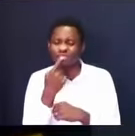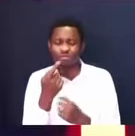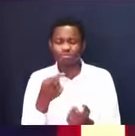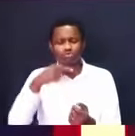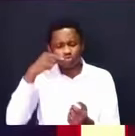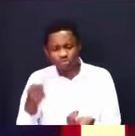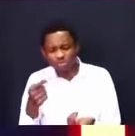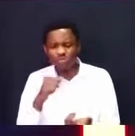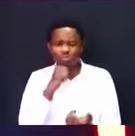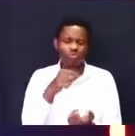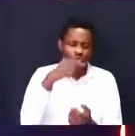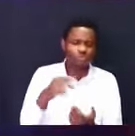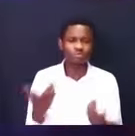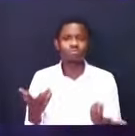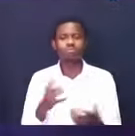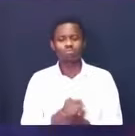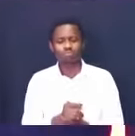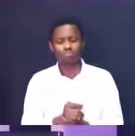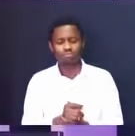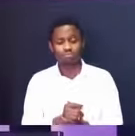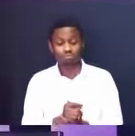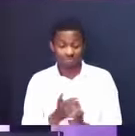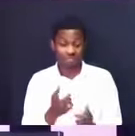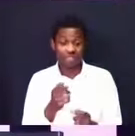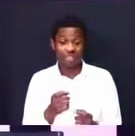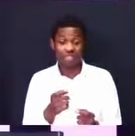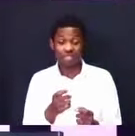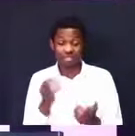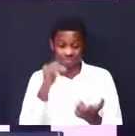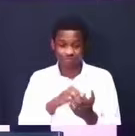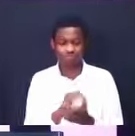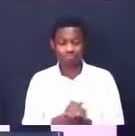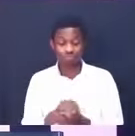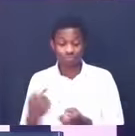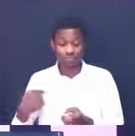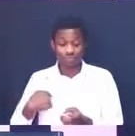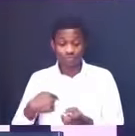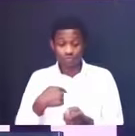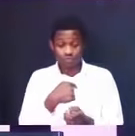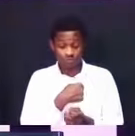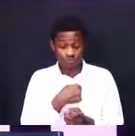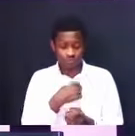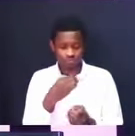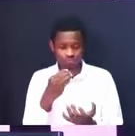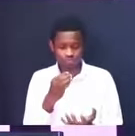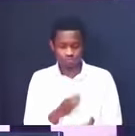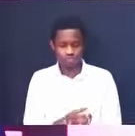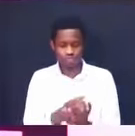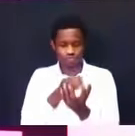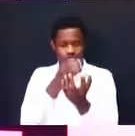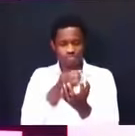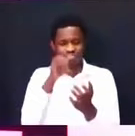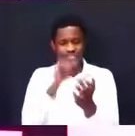juice. Let me just say this. You see, we are containers that receive life from God. Don't